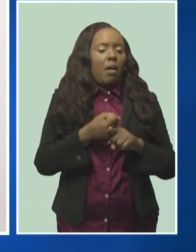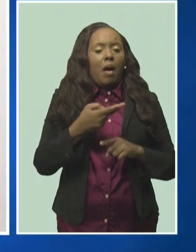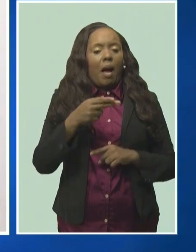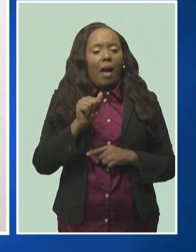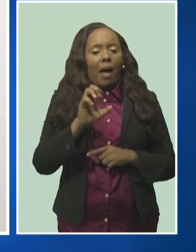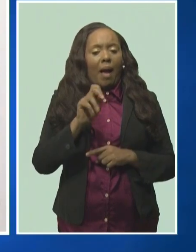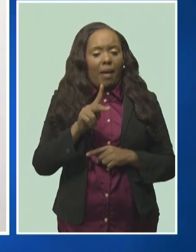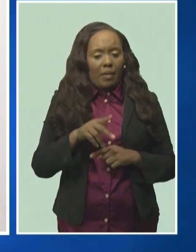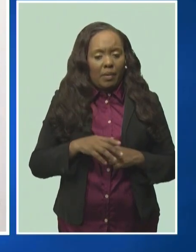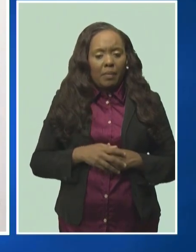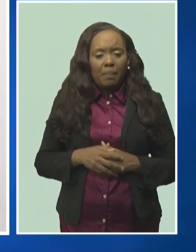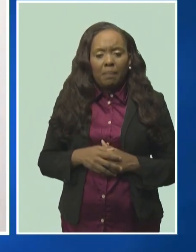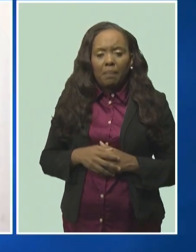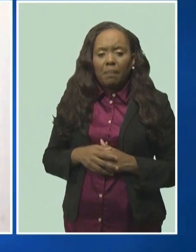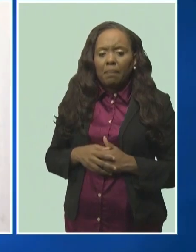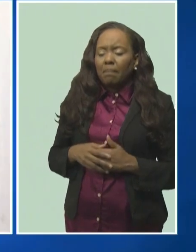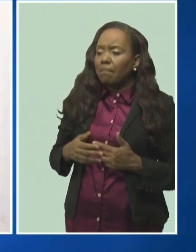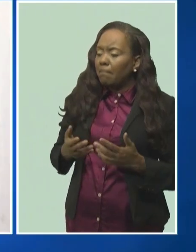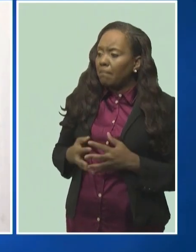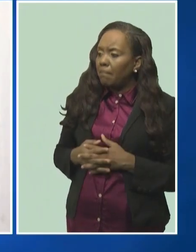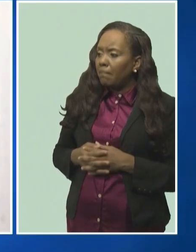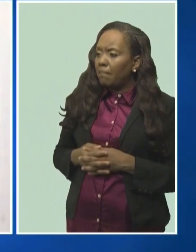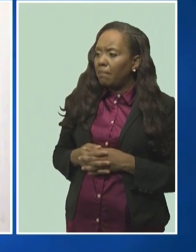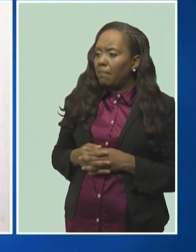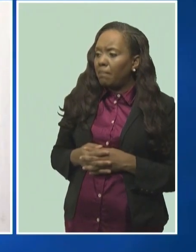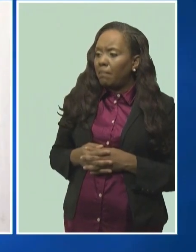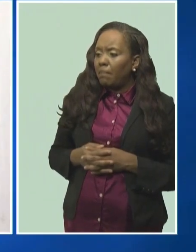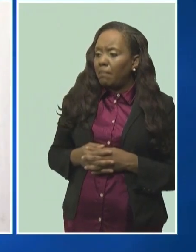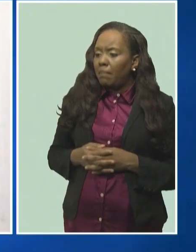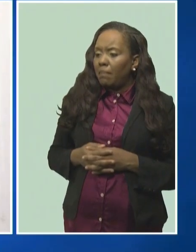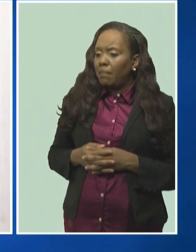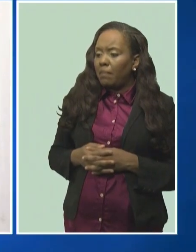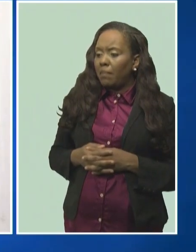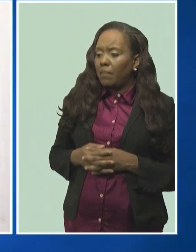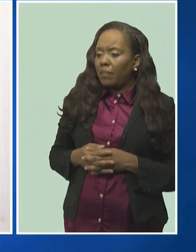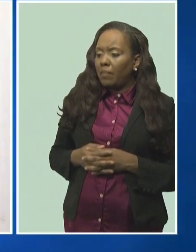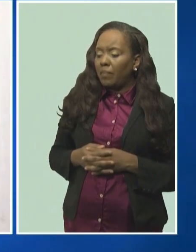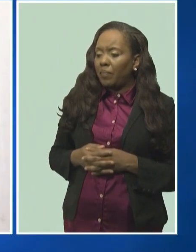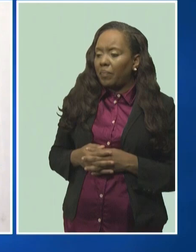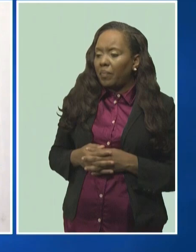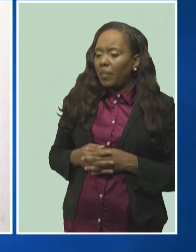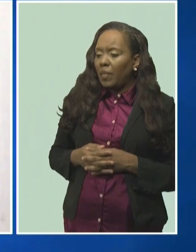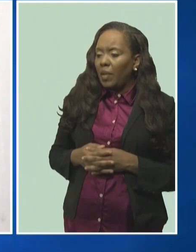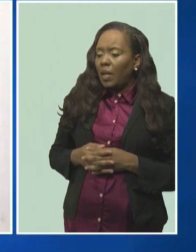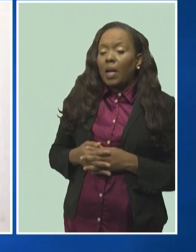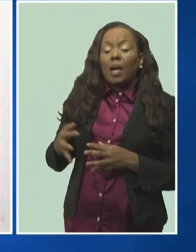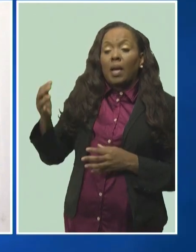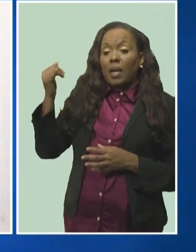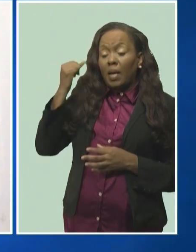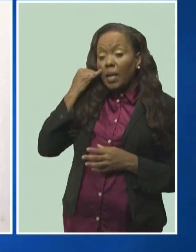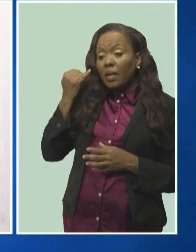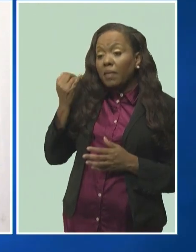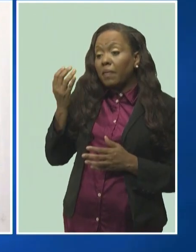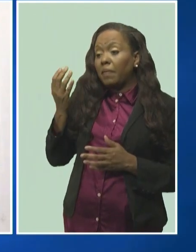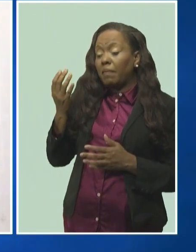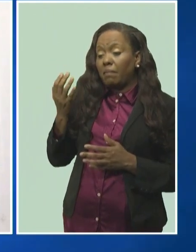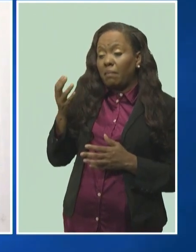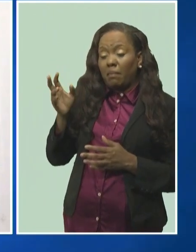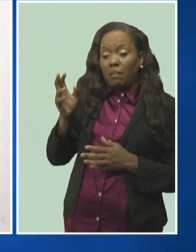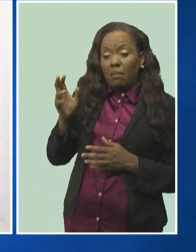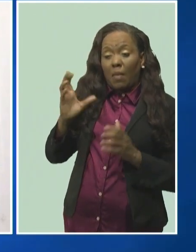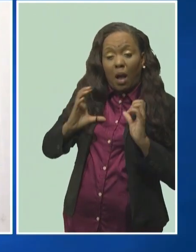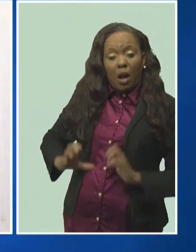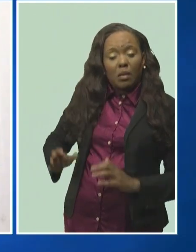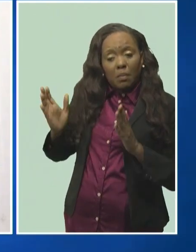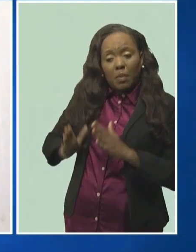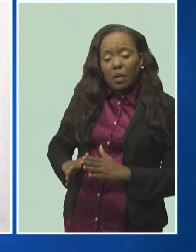To your knowledge, Mr. Millington, have people been paying to get back their information? Some do, and we always